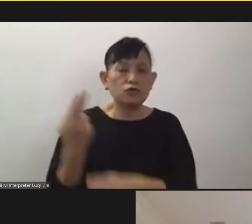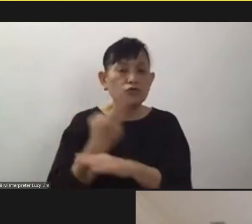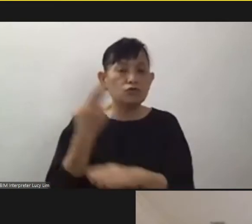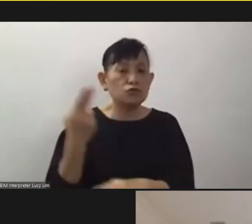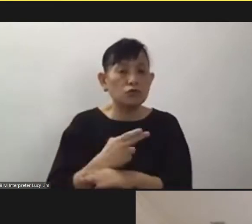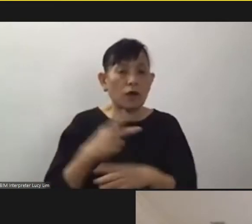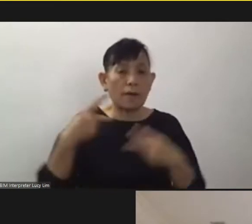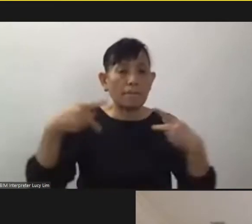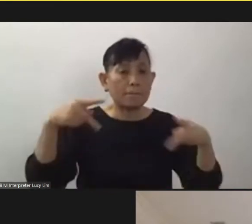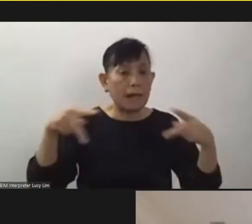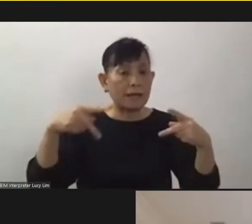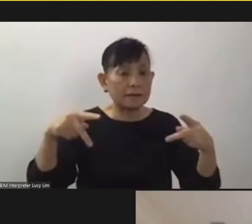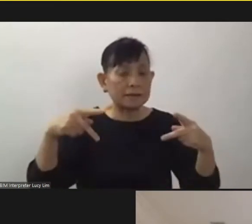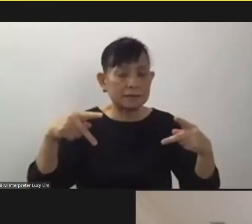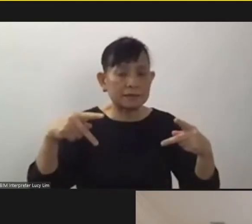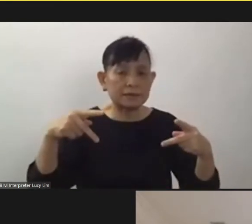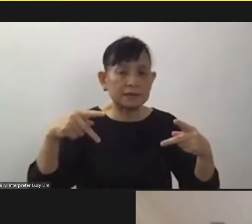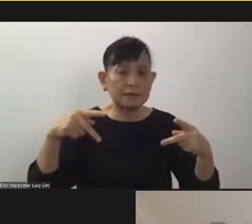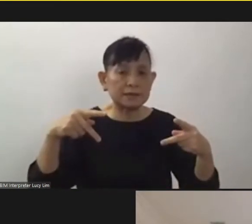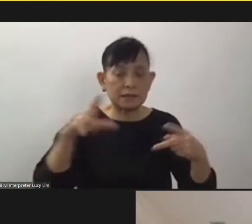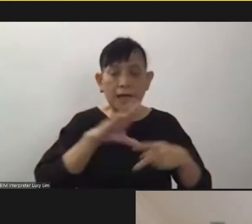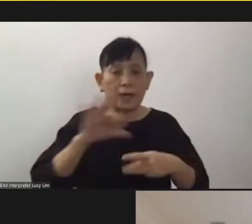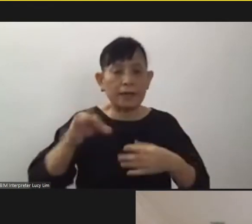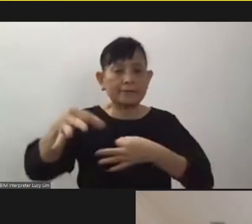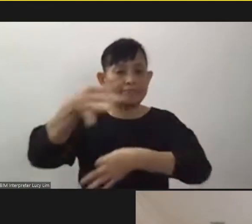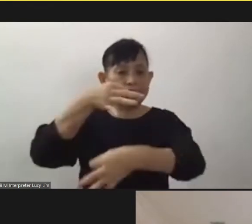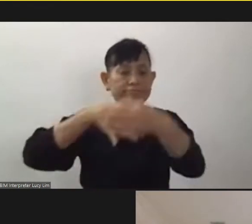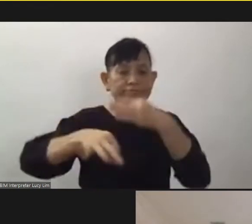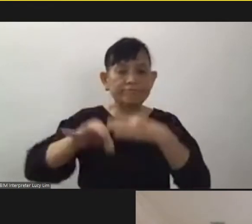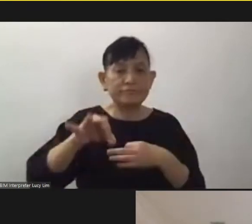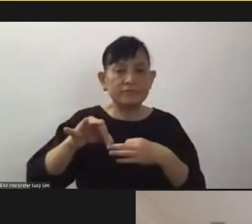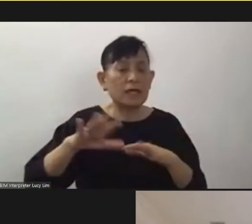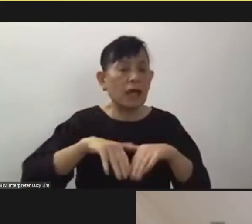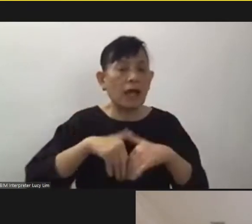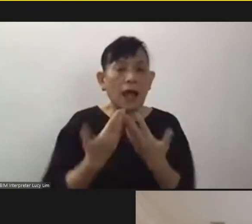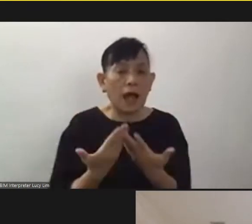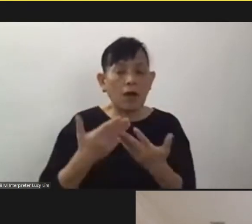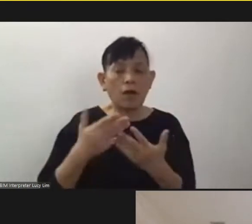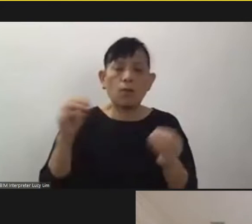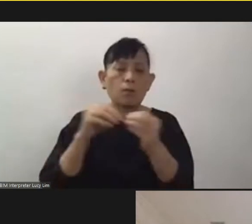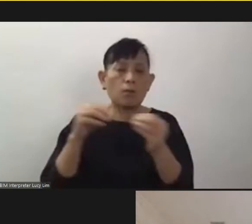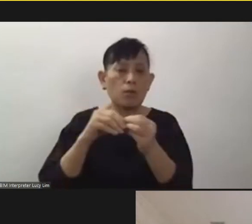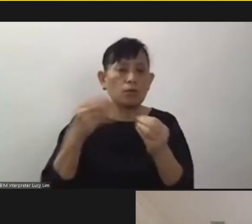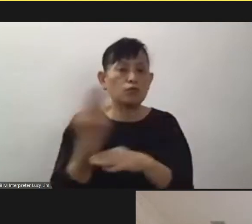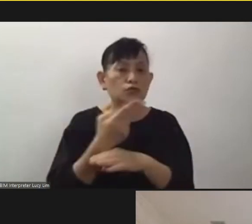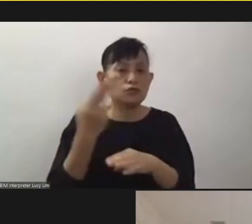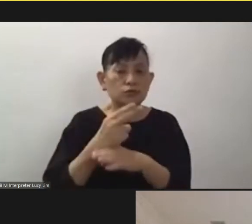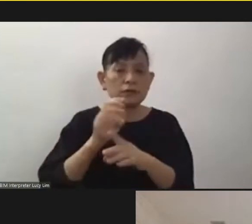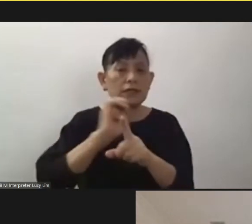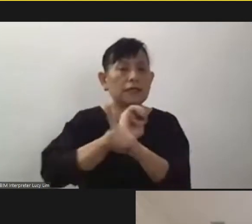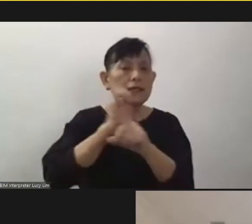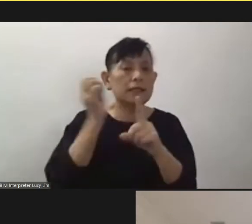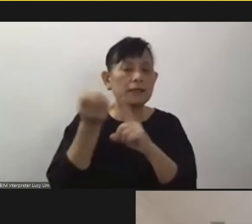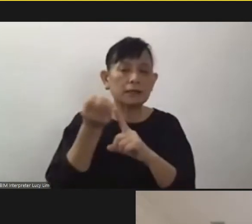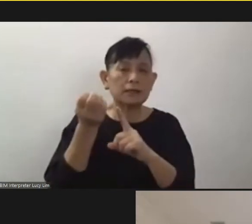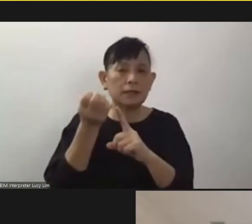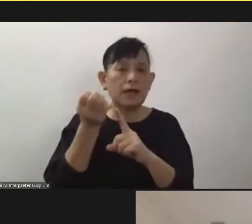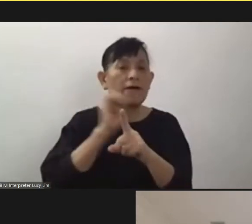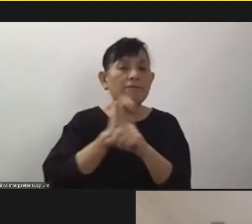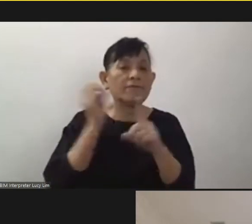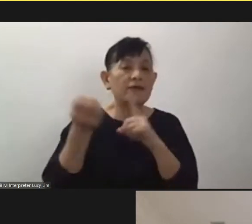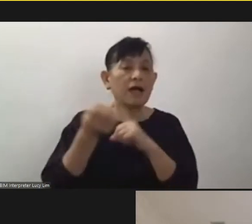up alternative delivery system which is more environmental friendly. And yeah, the process is not that